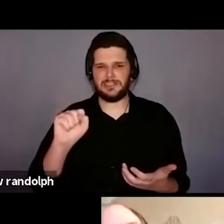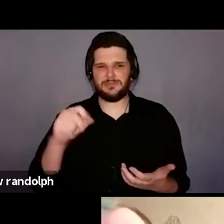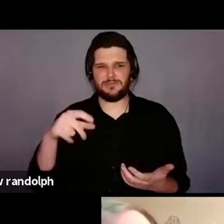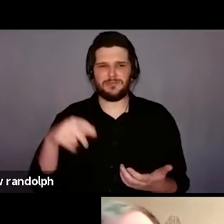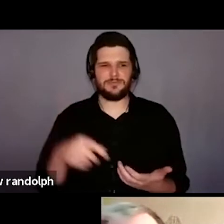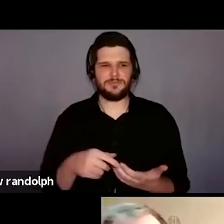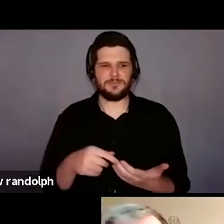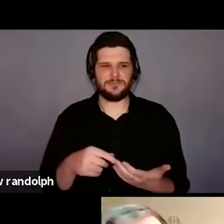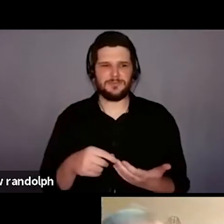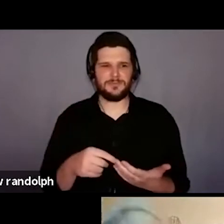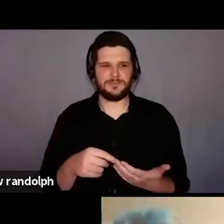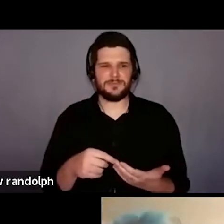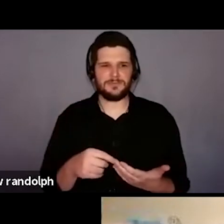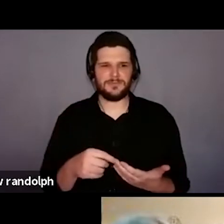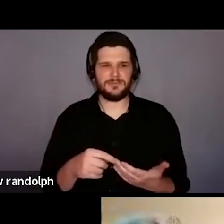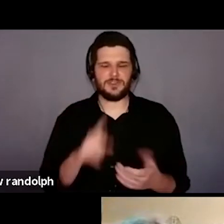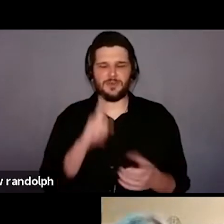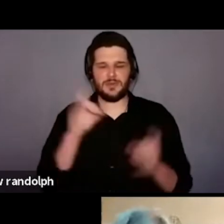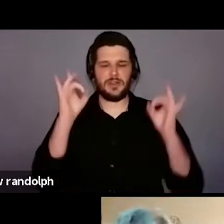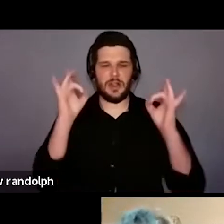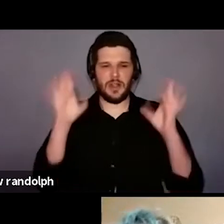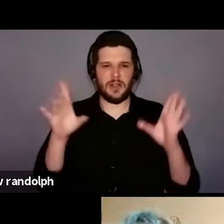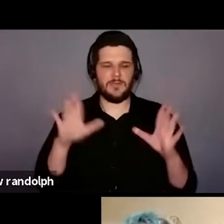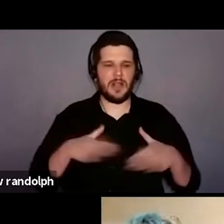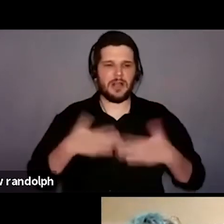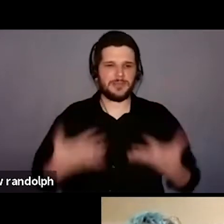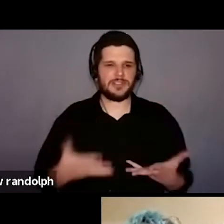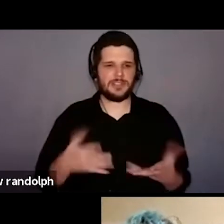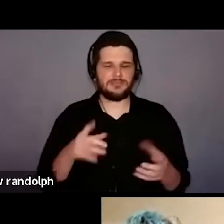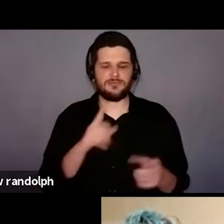it incredibly upsetting.